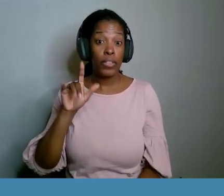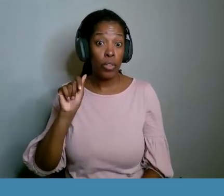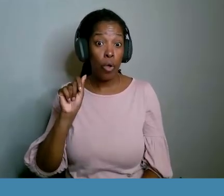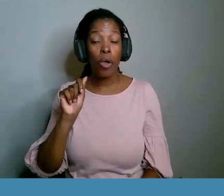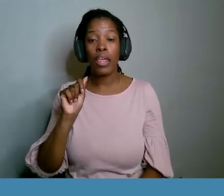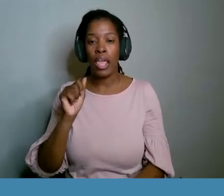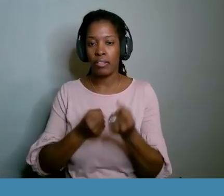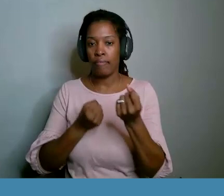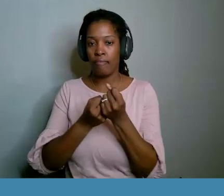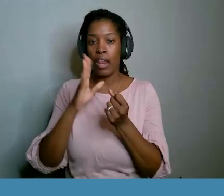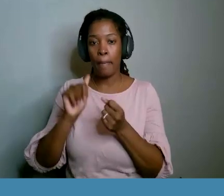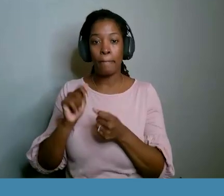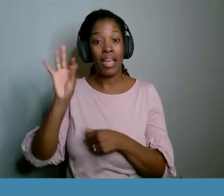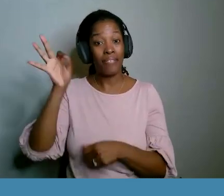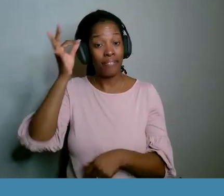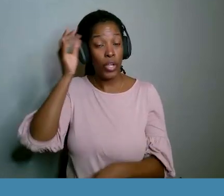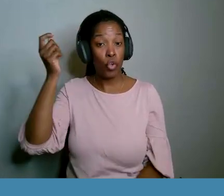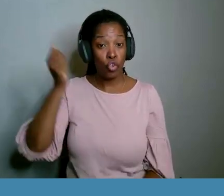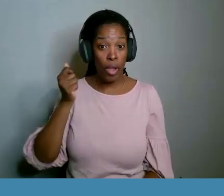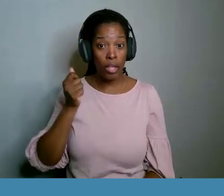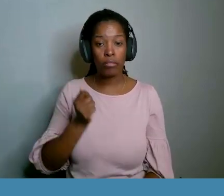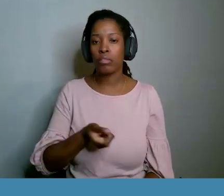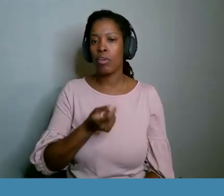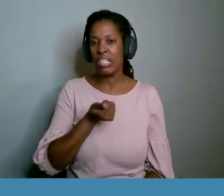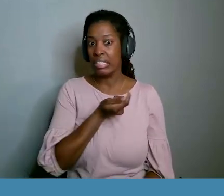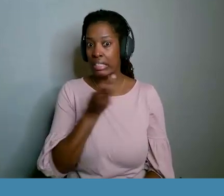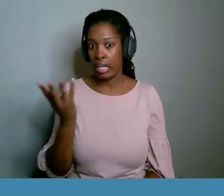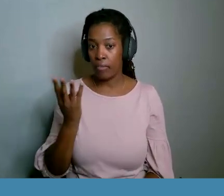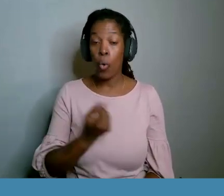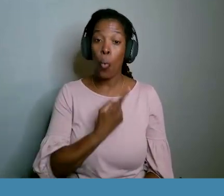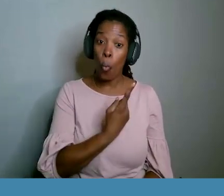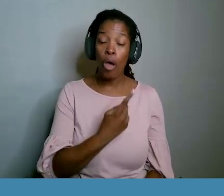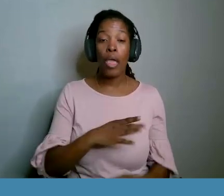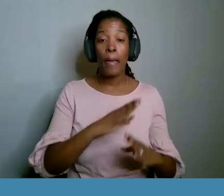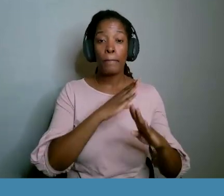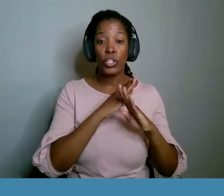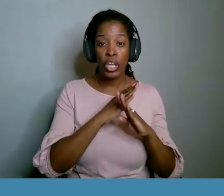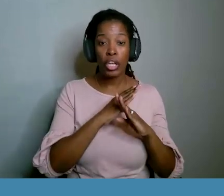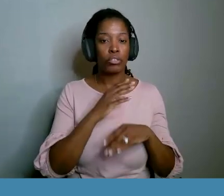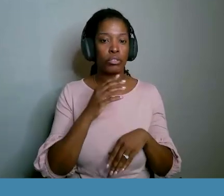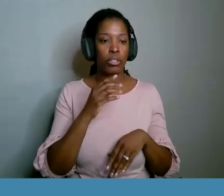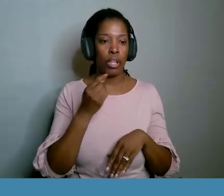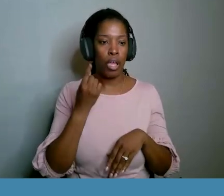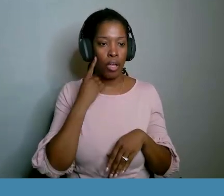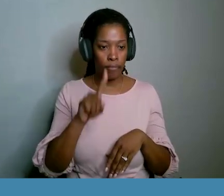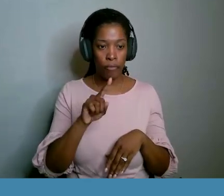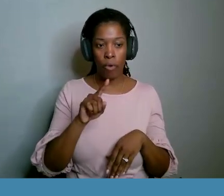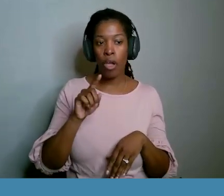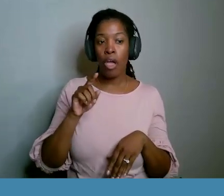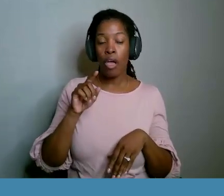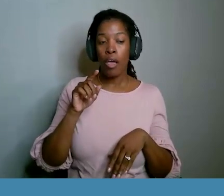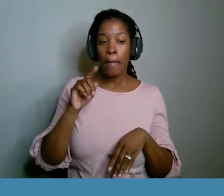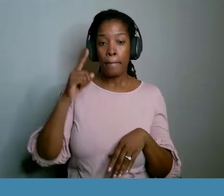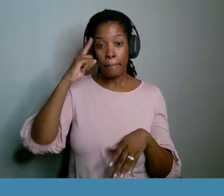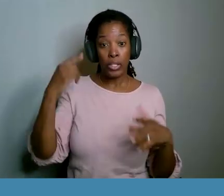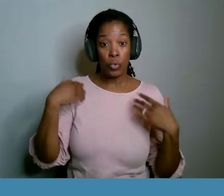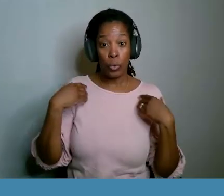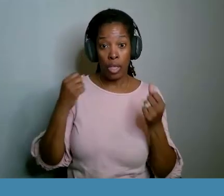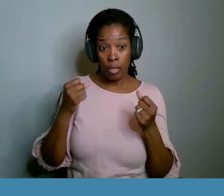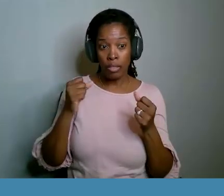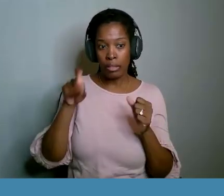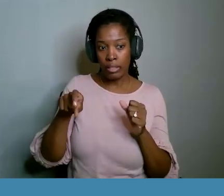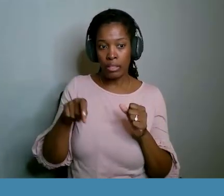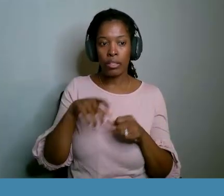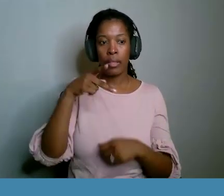them being the Protection and Advocacy for Individuals with Mental Illness, the acronym being PAIMI. So as the program coordinator,